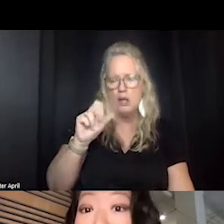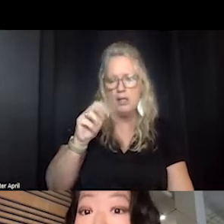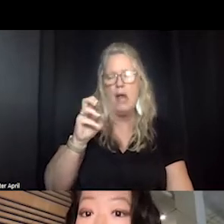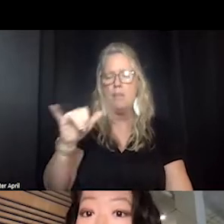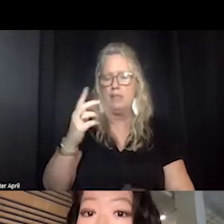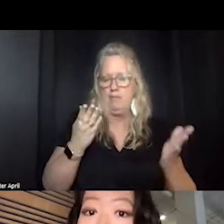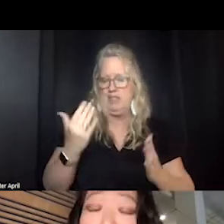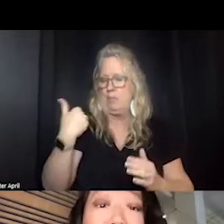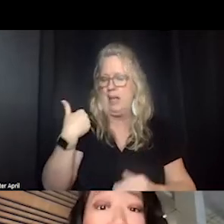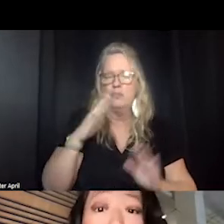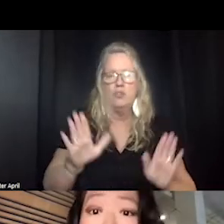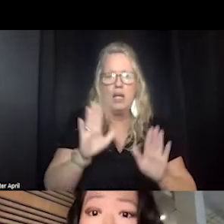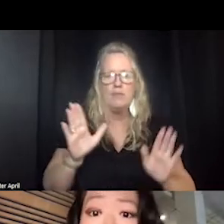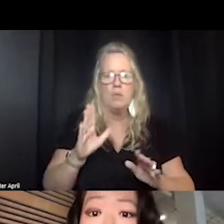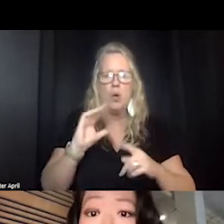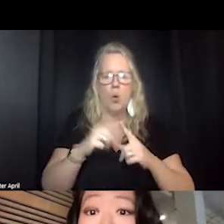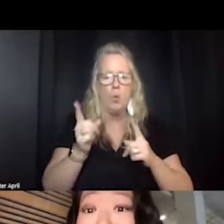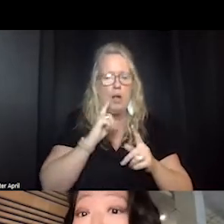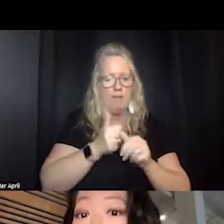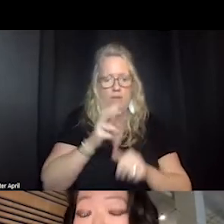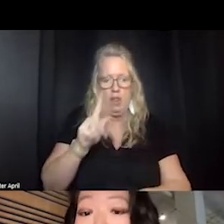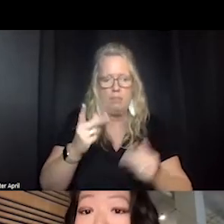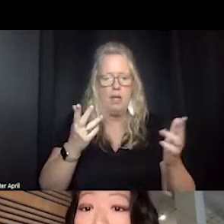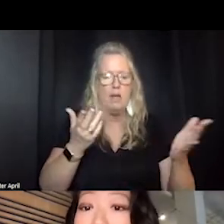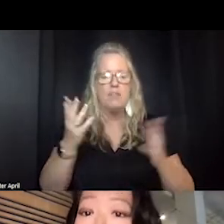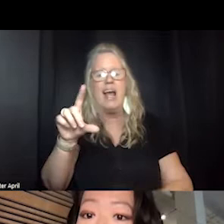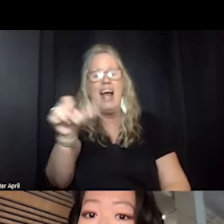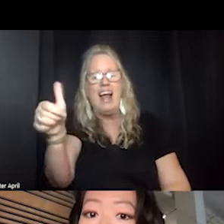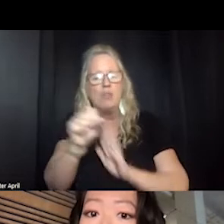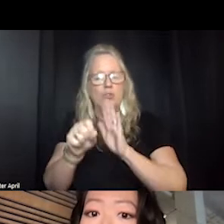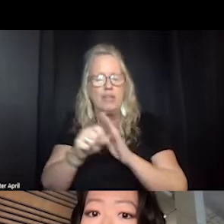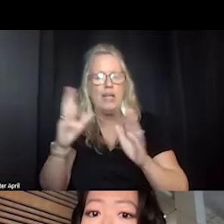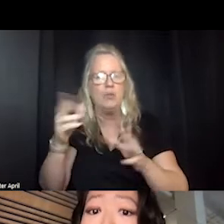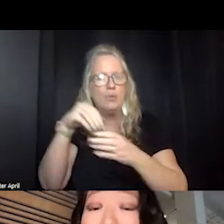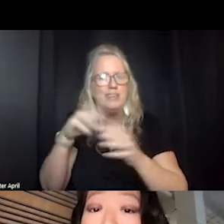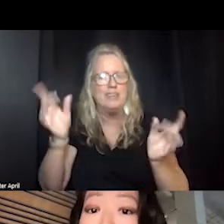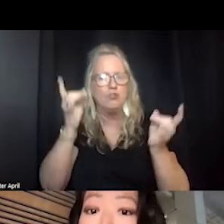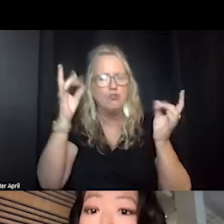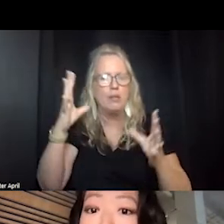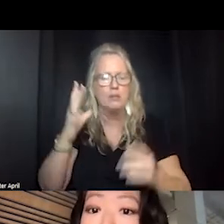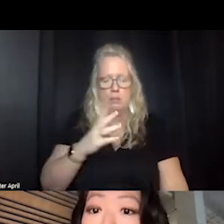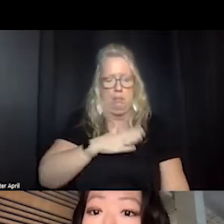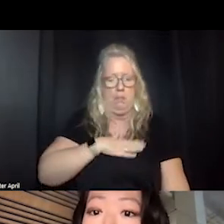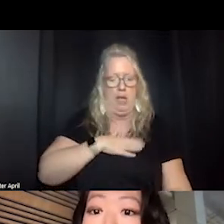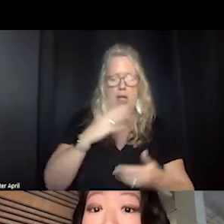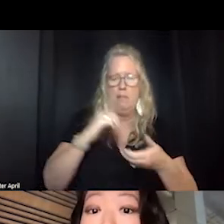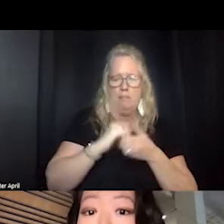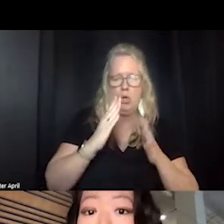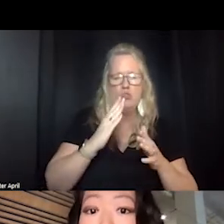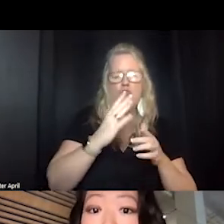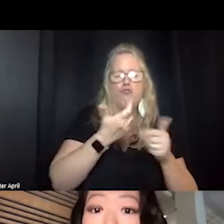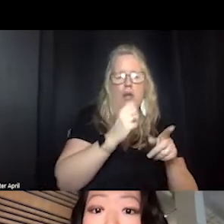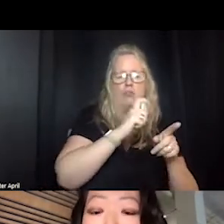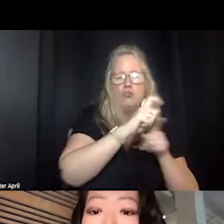this past Sunday where a fellow facilitator in another state was in crisis. While my partners were trying to contact the other